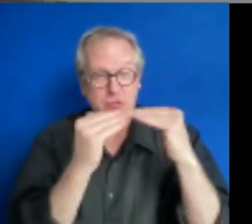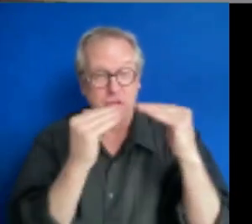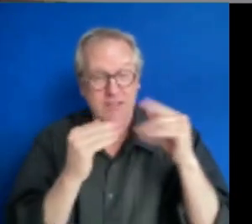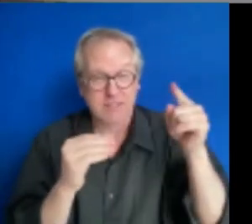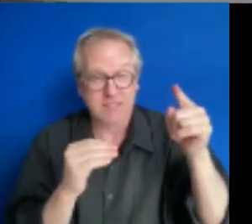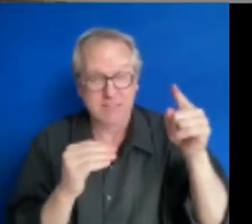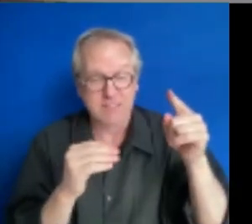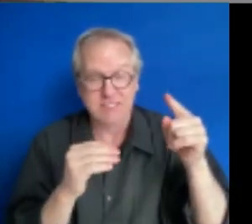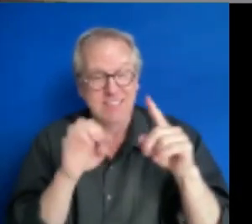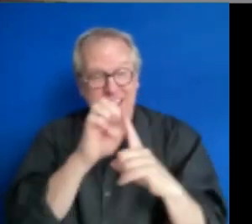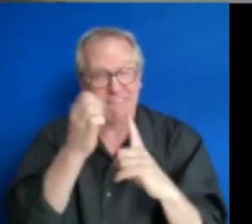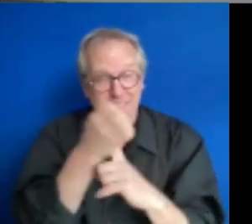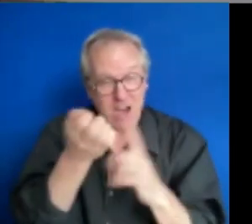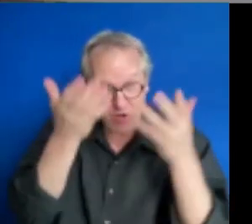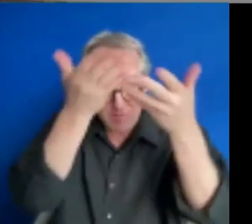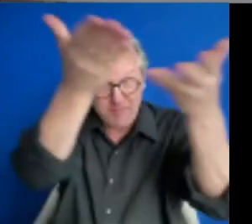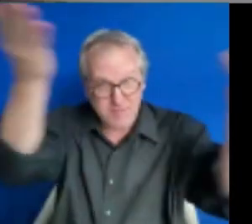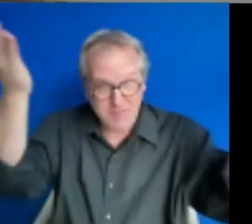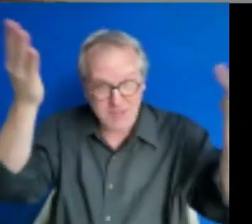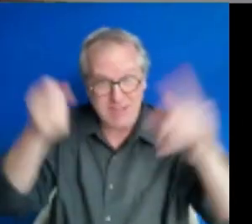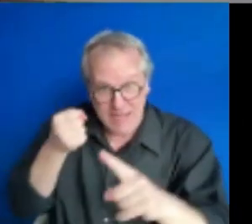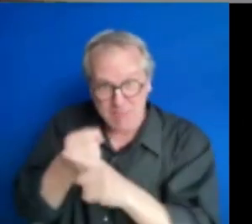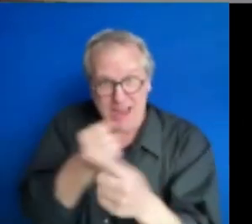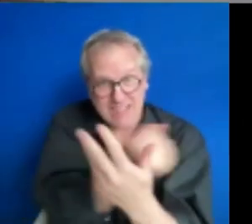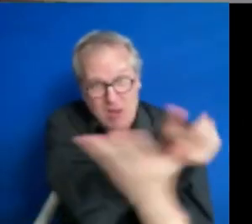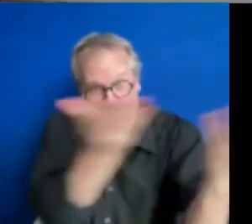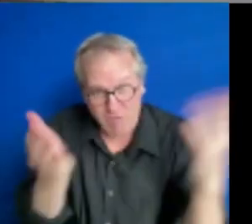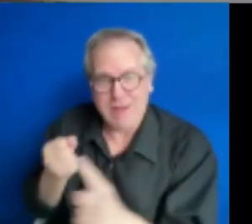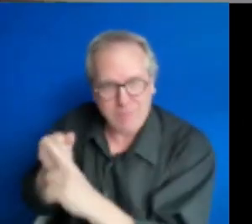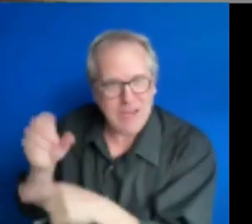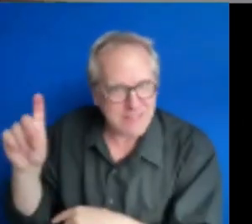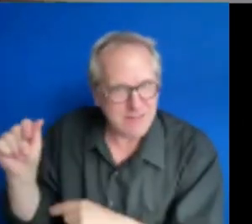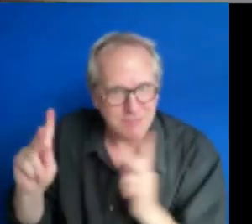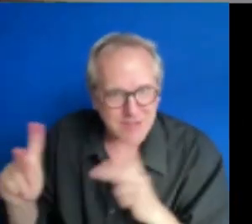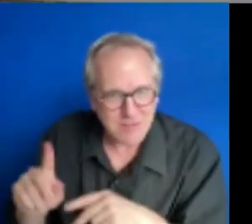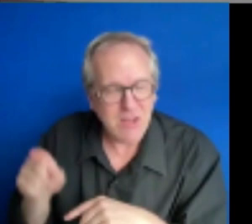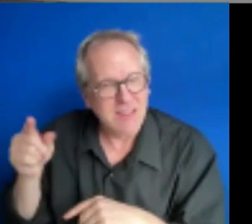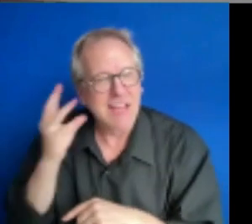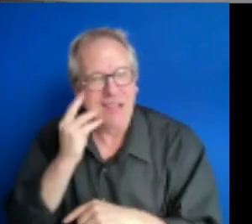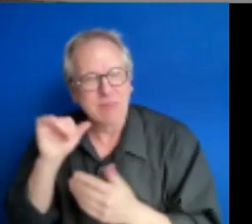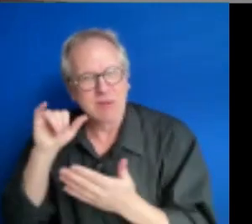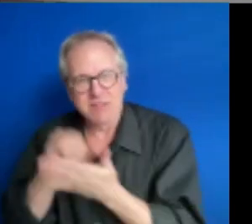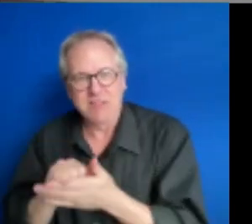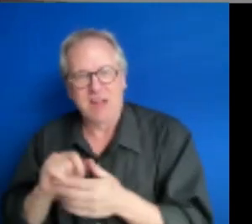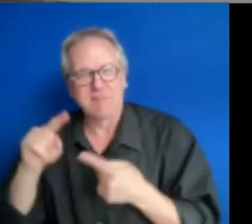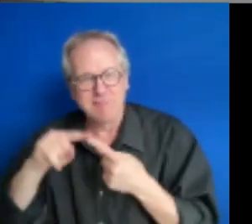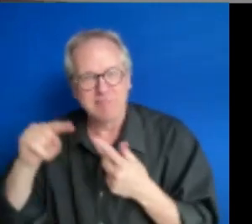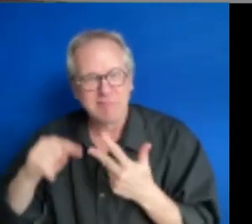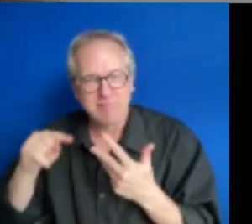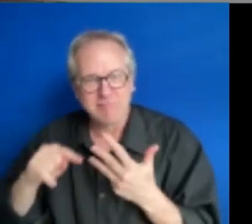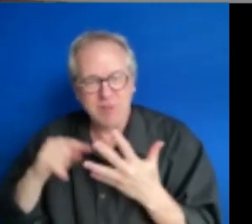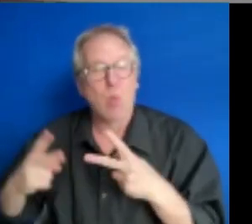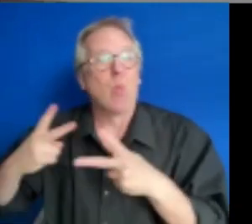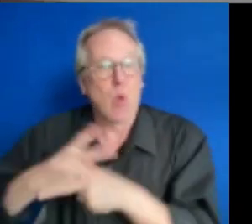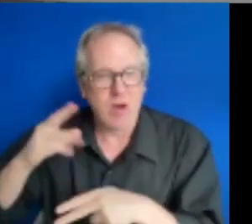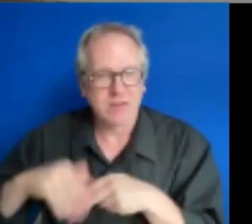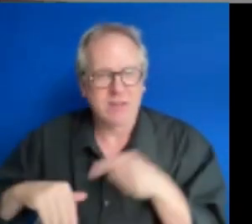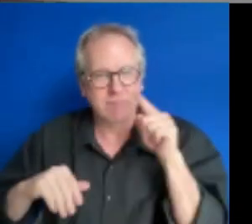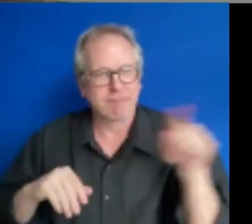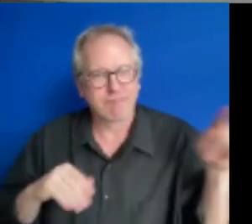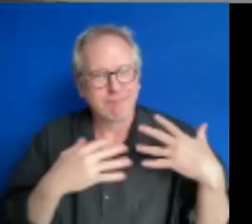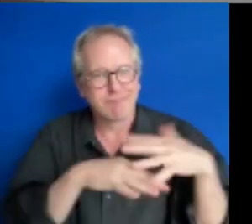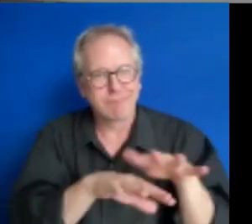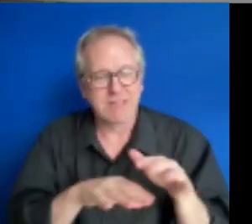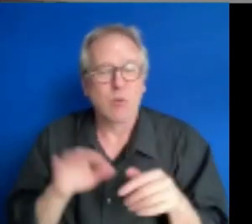our environment impacts us all, and people with disabilities experience that even in even greater measure, especially